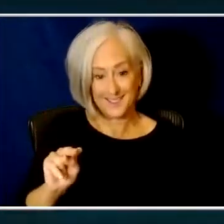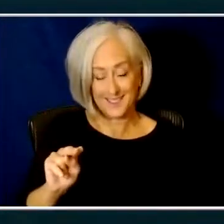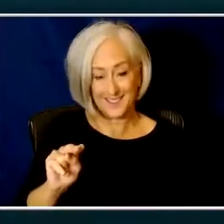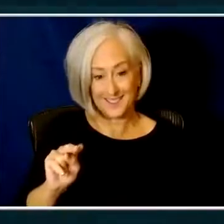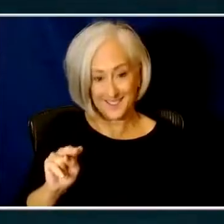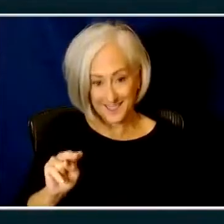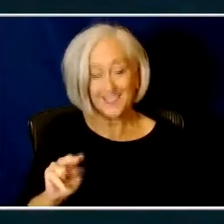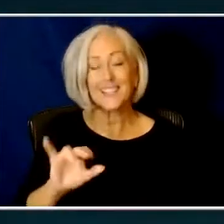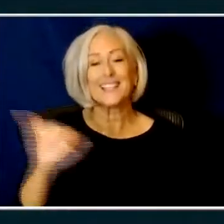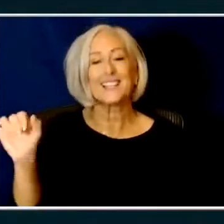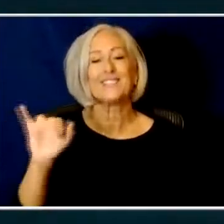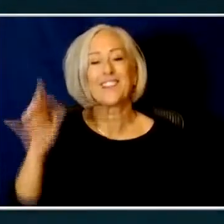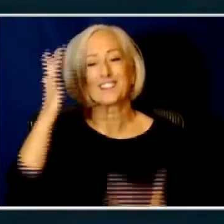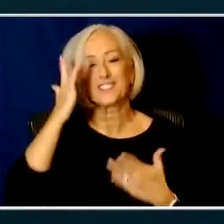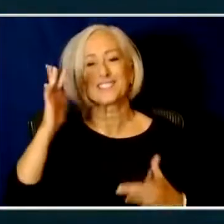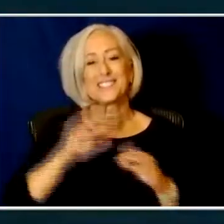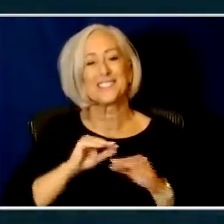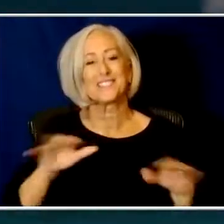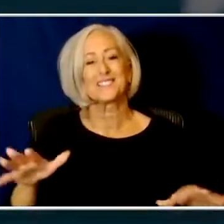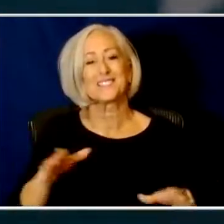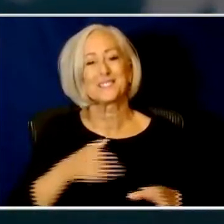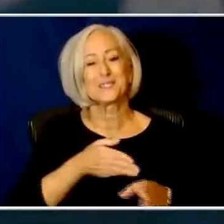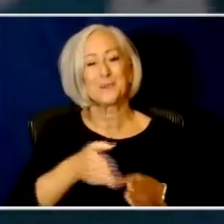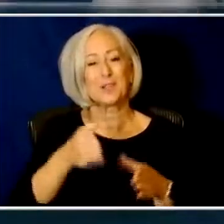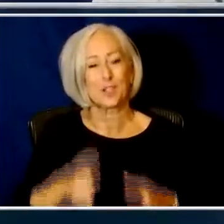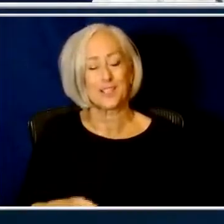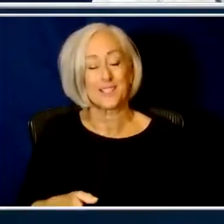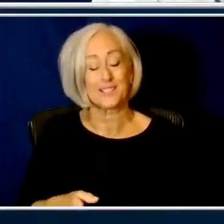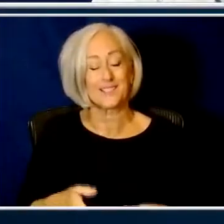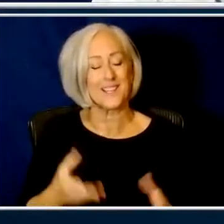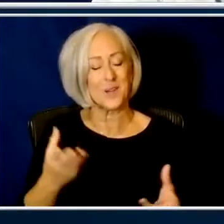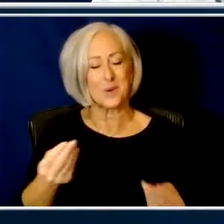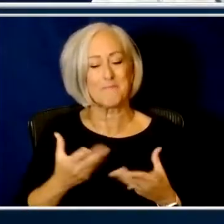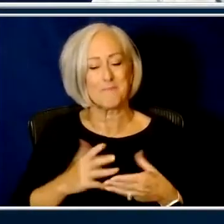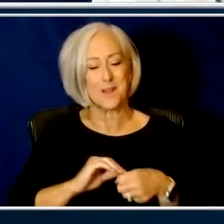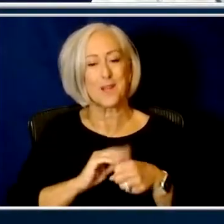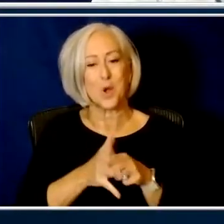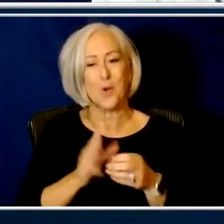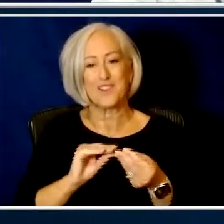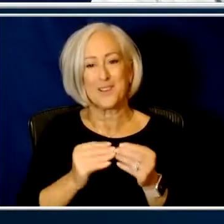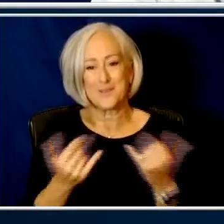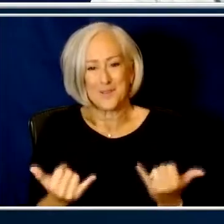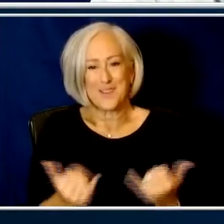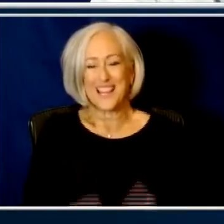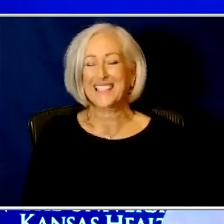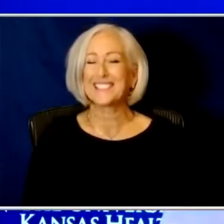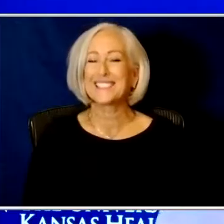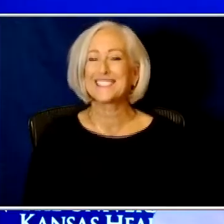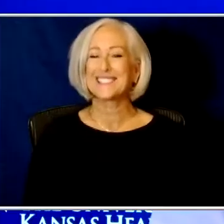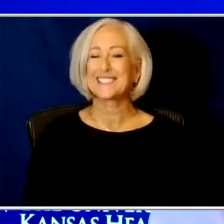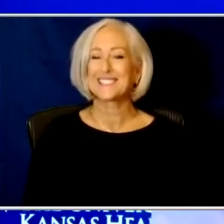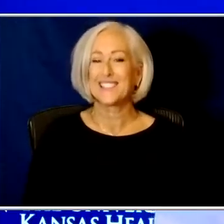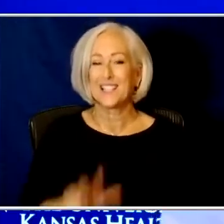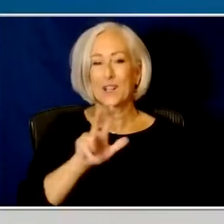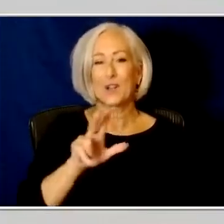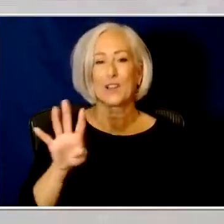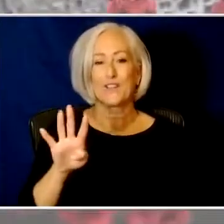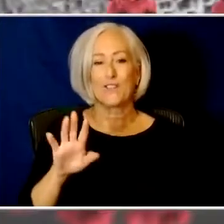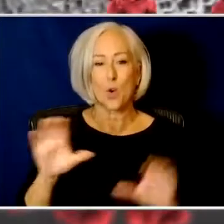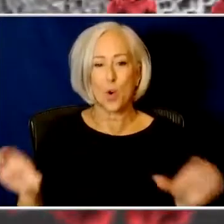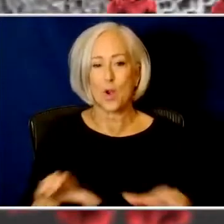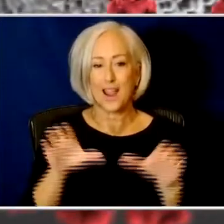give us our viral updates today. Viral updates, COVID updates. How about that? Viral updates, yeah. Yeah, there you go. Well, 34 active infections in the hospital